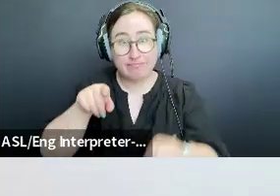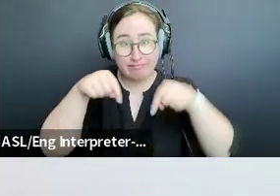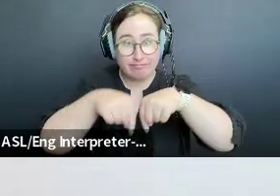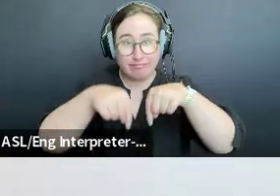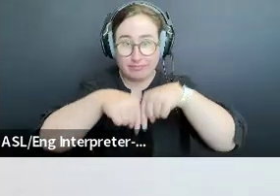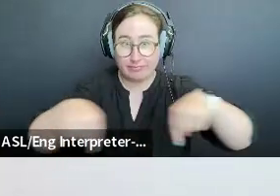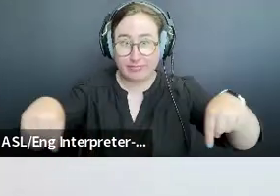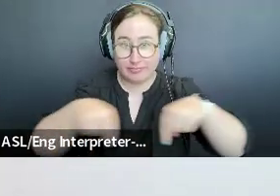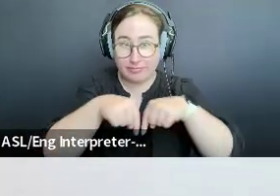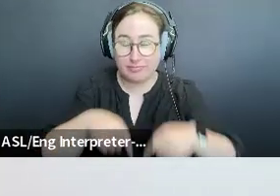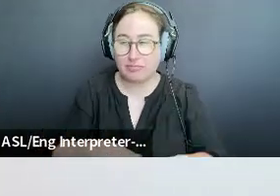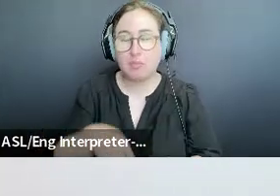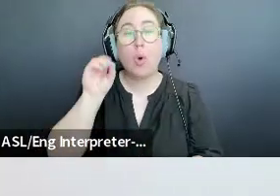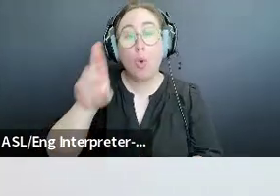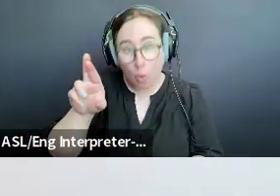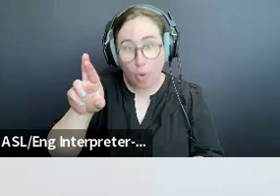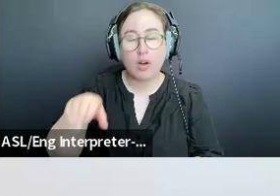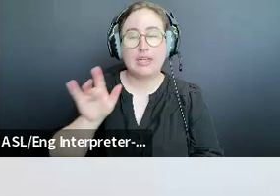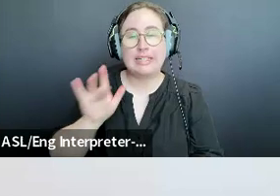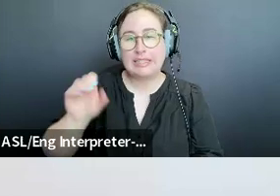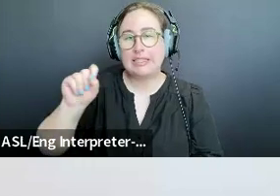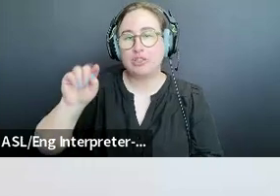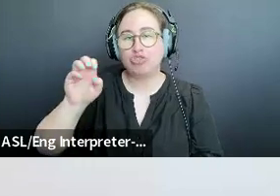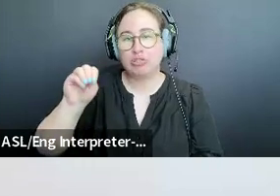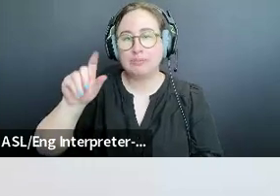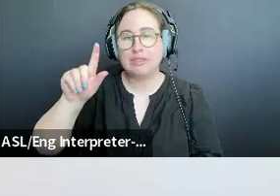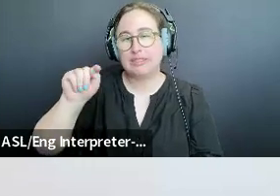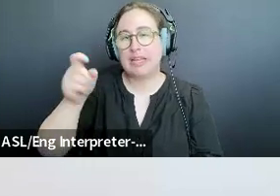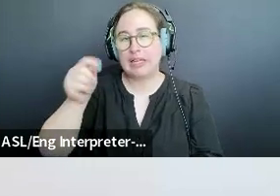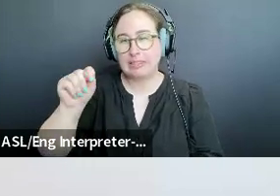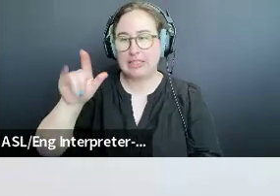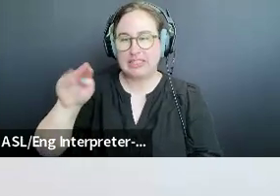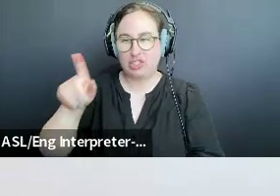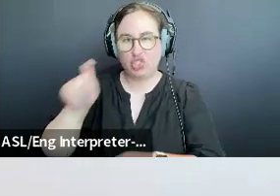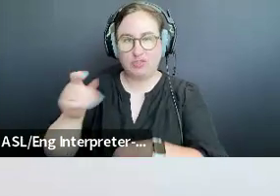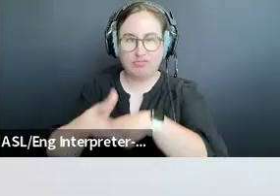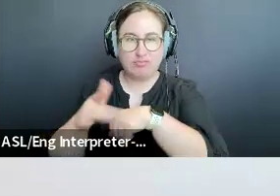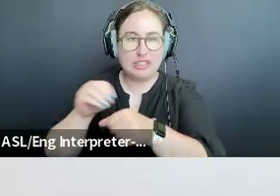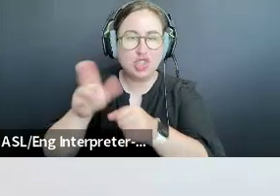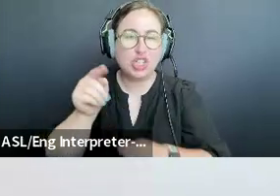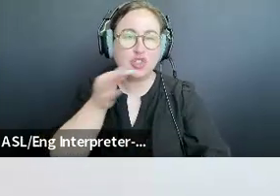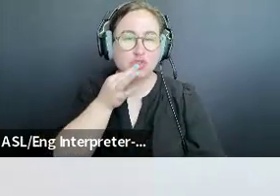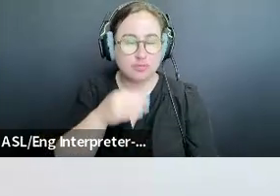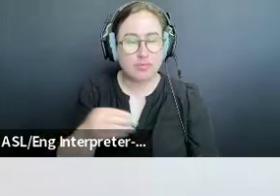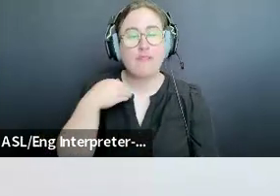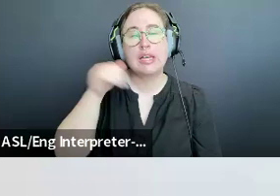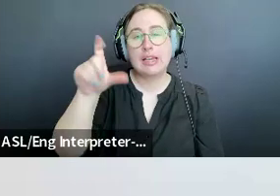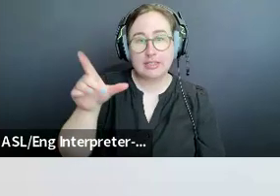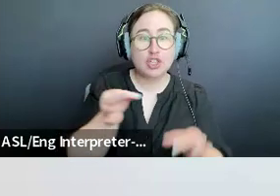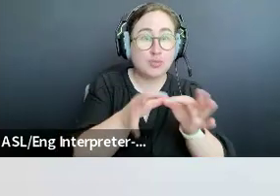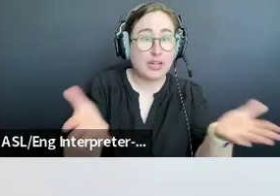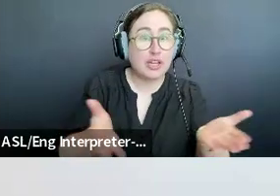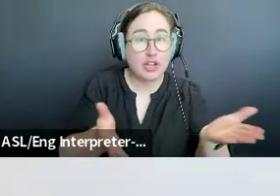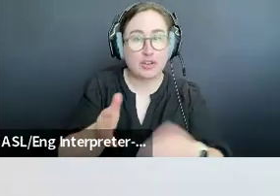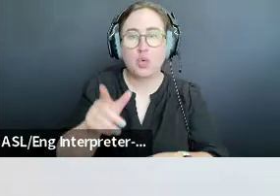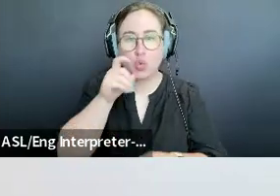toolbar below, or by clicking the stream text link available in the chat. We also have ASL interpreters available who will